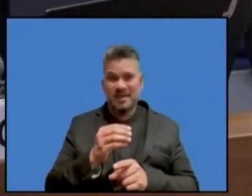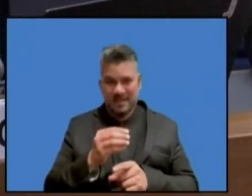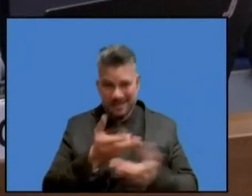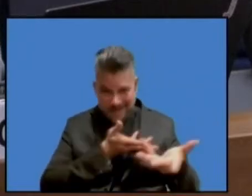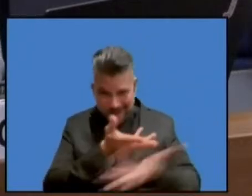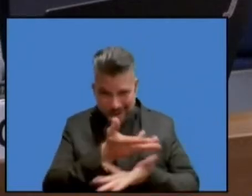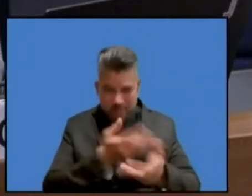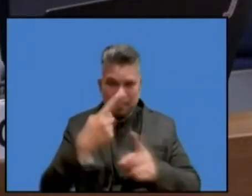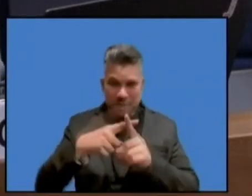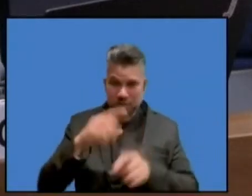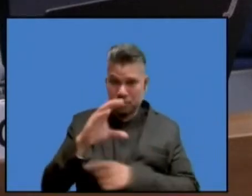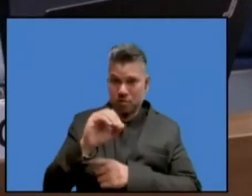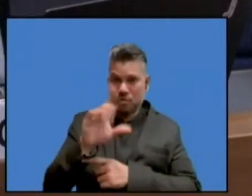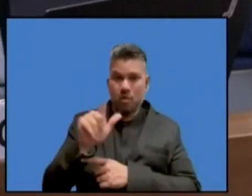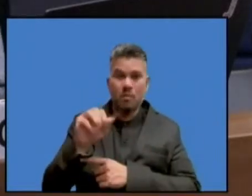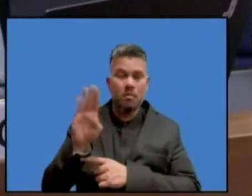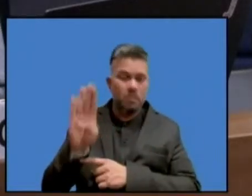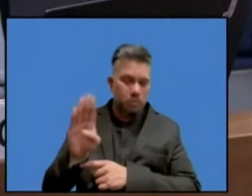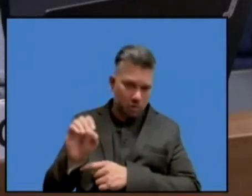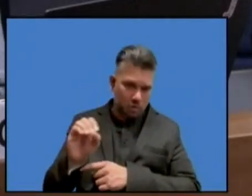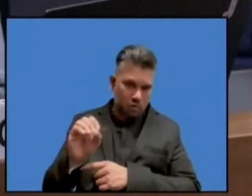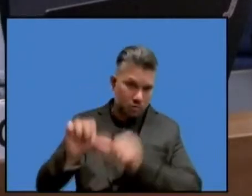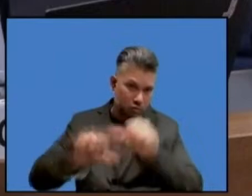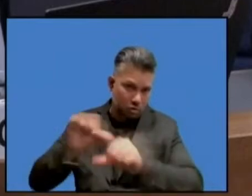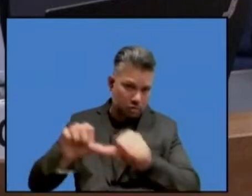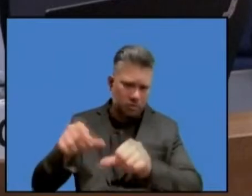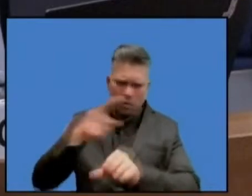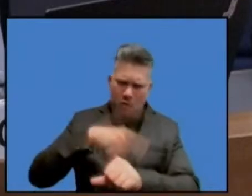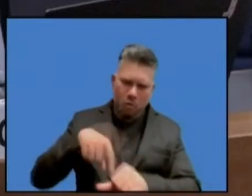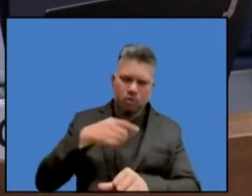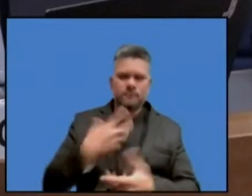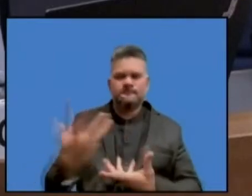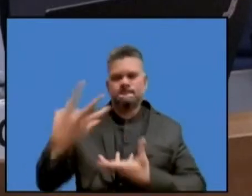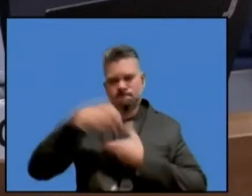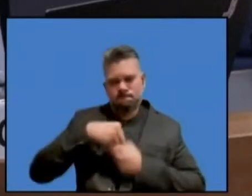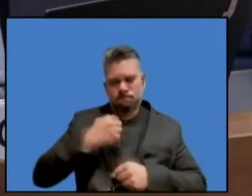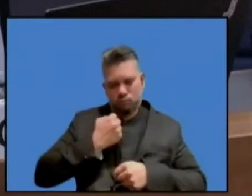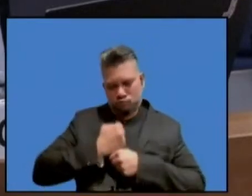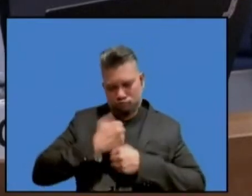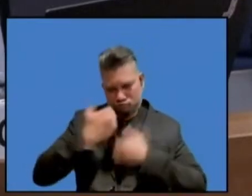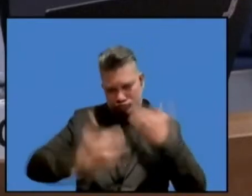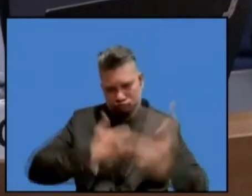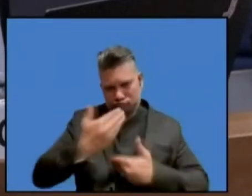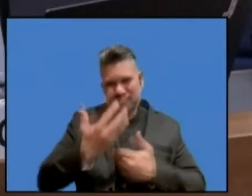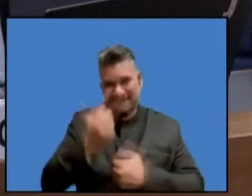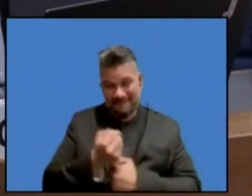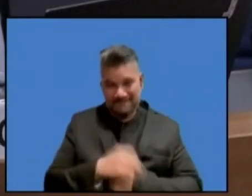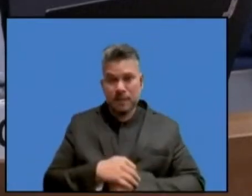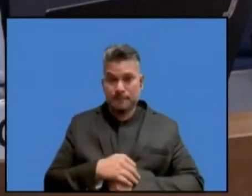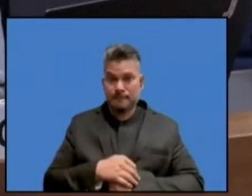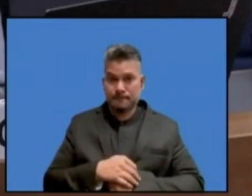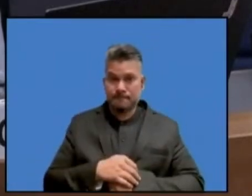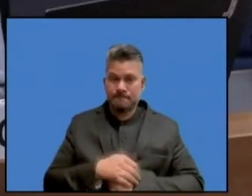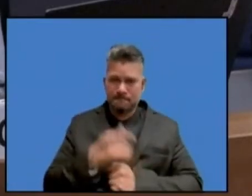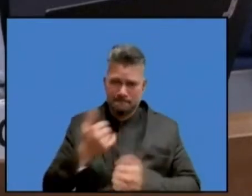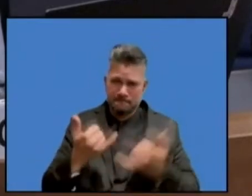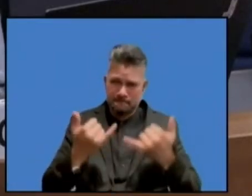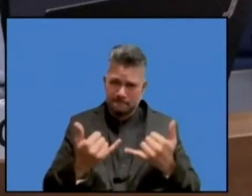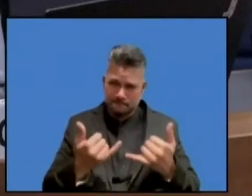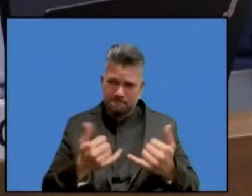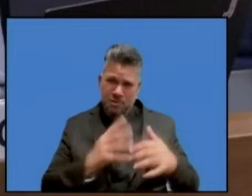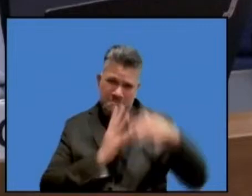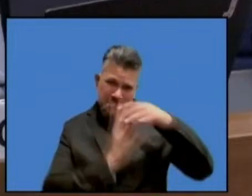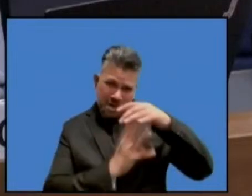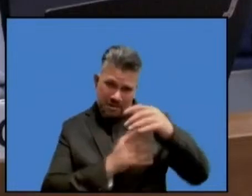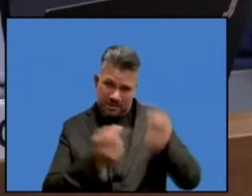our approach. Madam Chair, as we navigate the complexities of migration governance, let